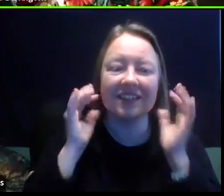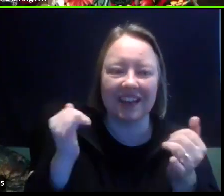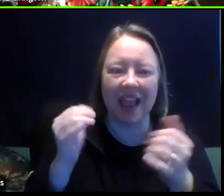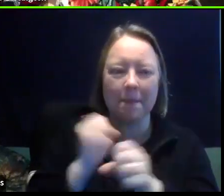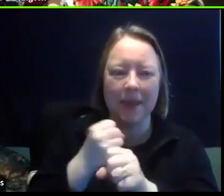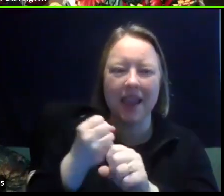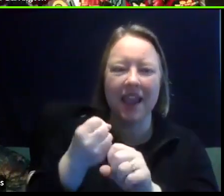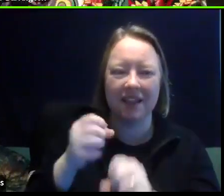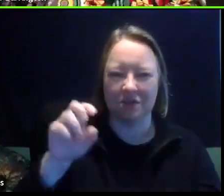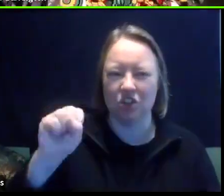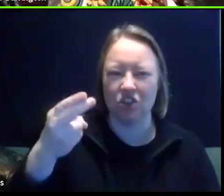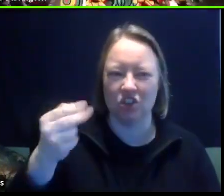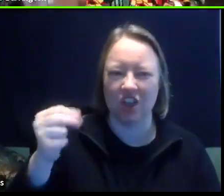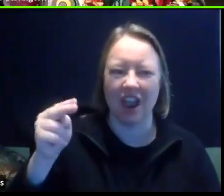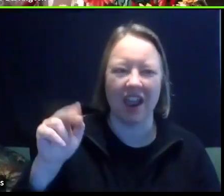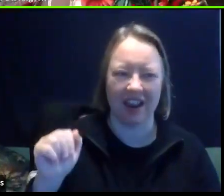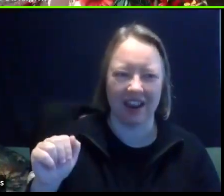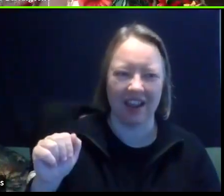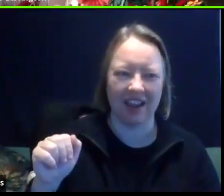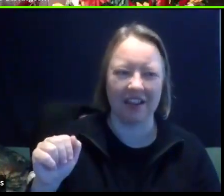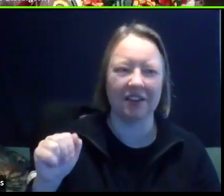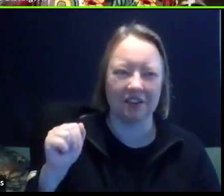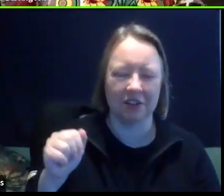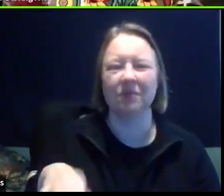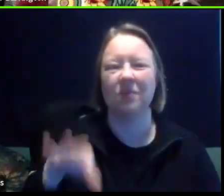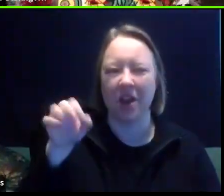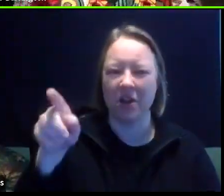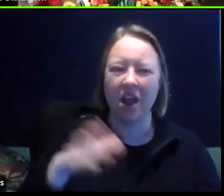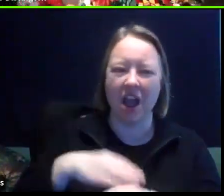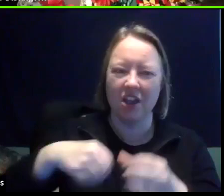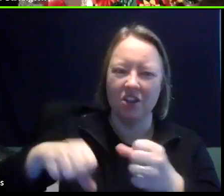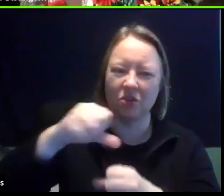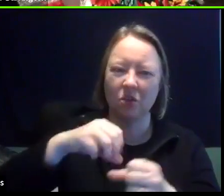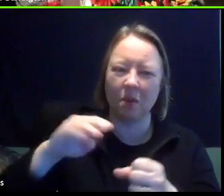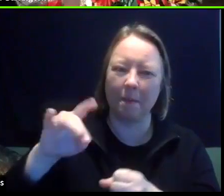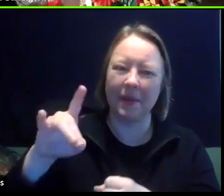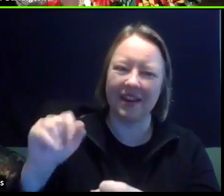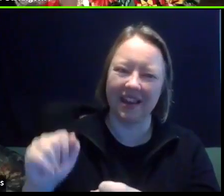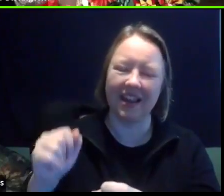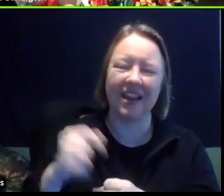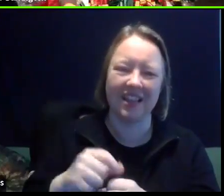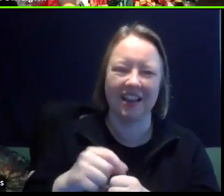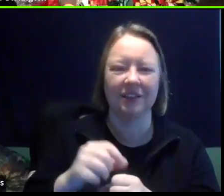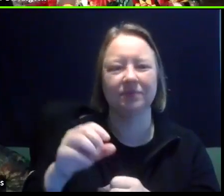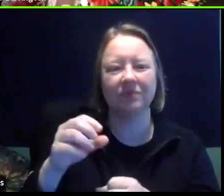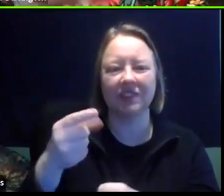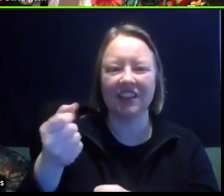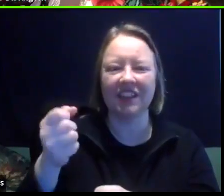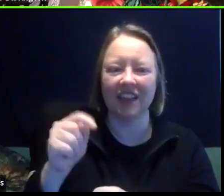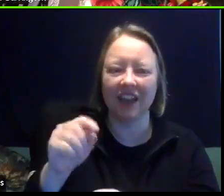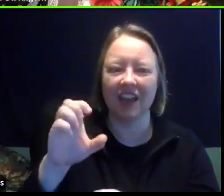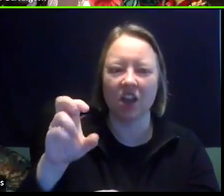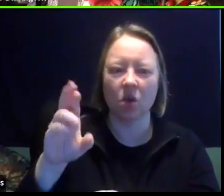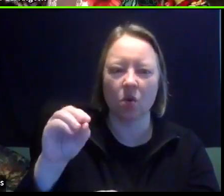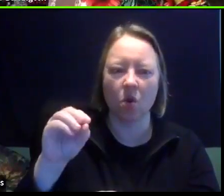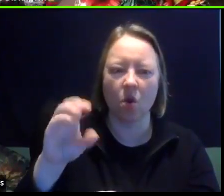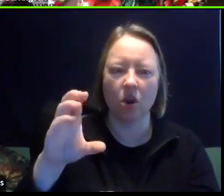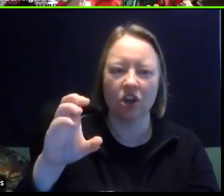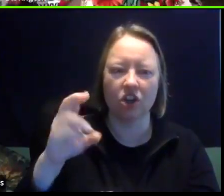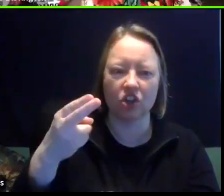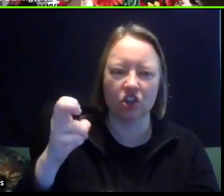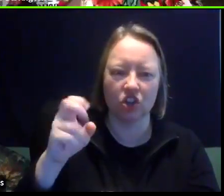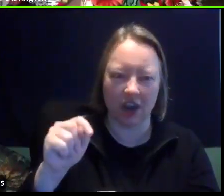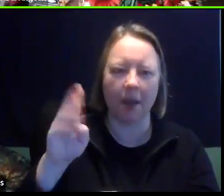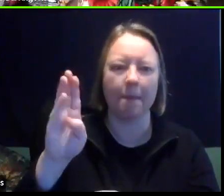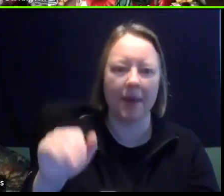Shana. So please find her on social media. It is Get Crocheted by Shana. These don't have crochet in them today.